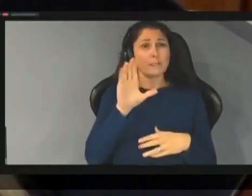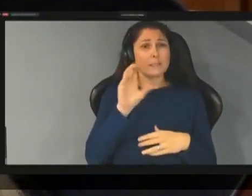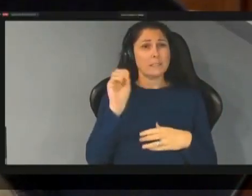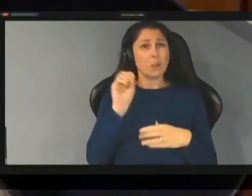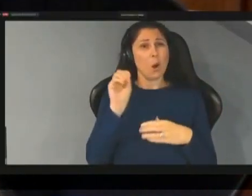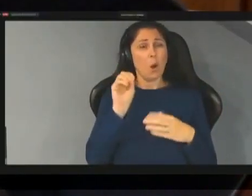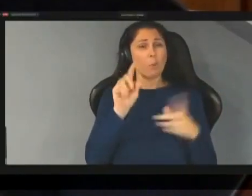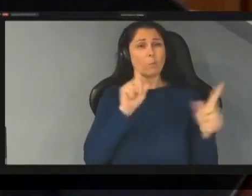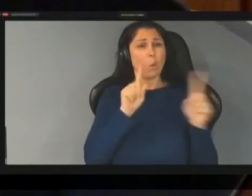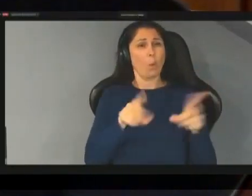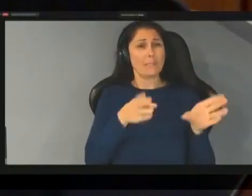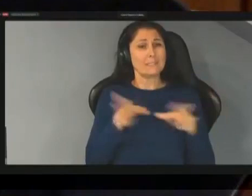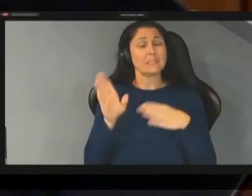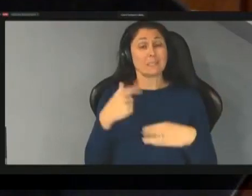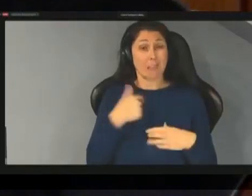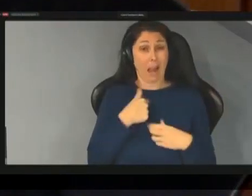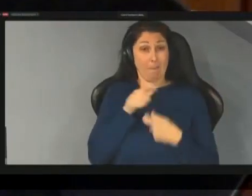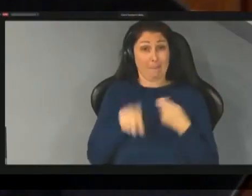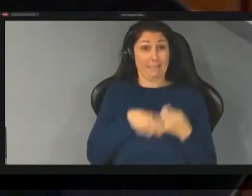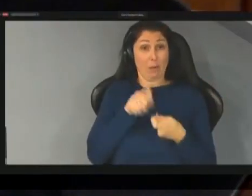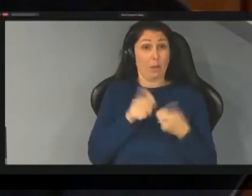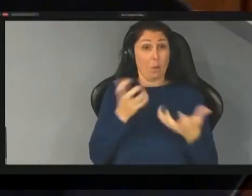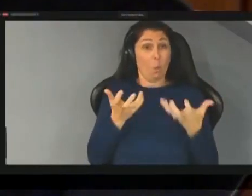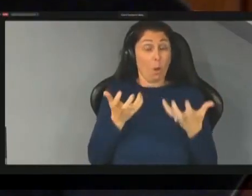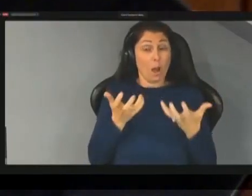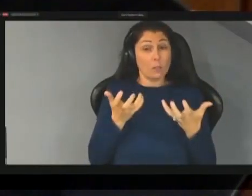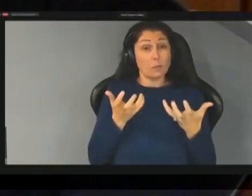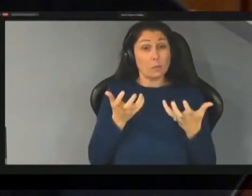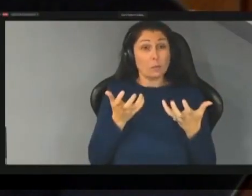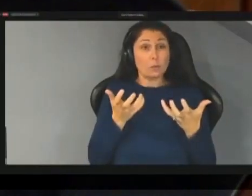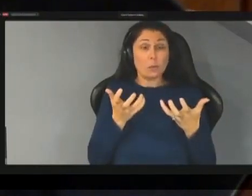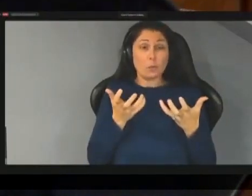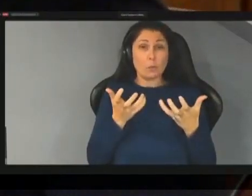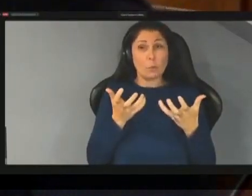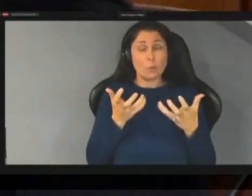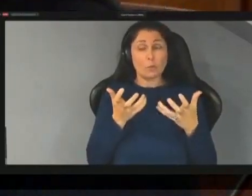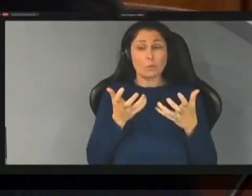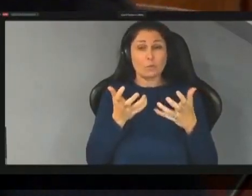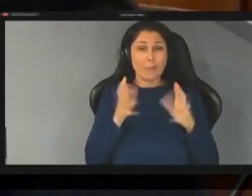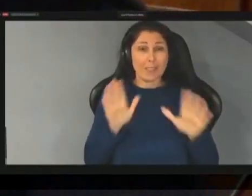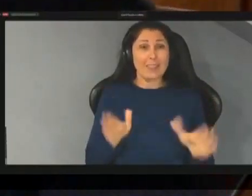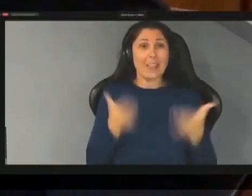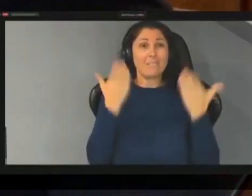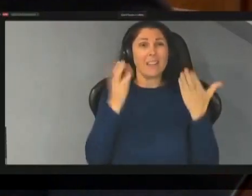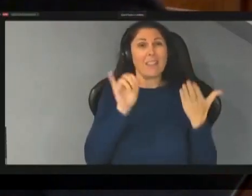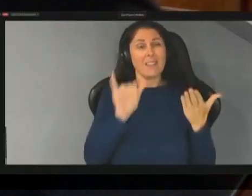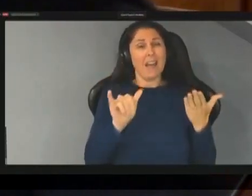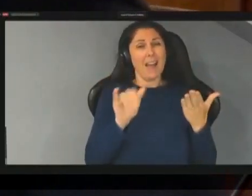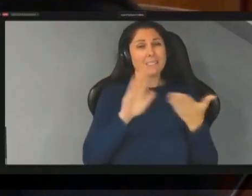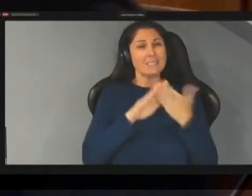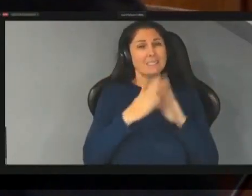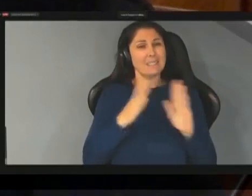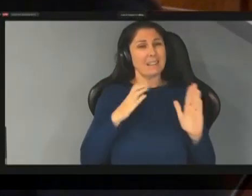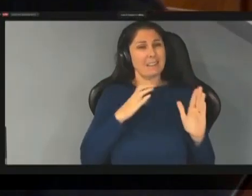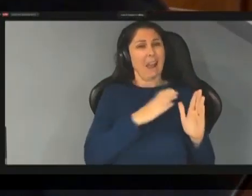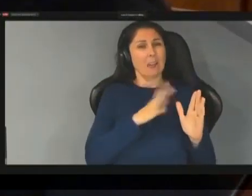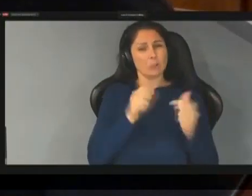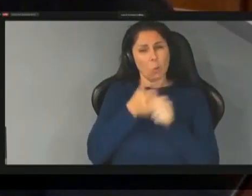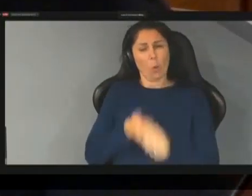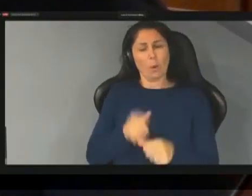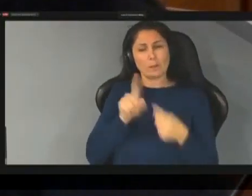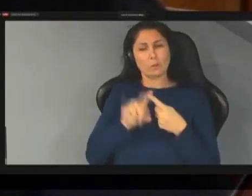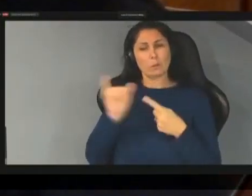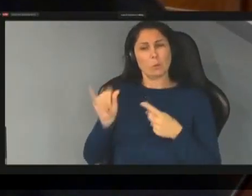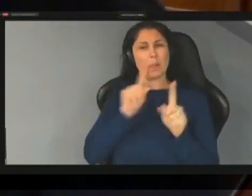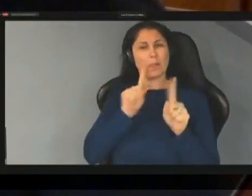I particularly want to lift up that City Council, according to the ordinance, was